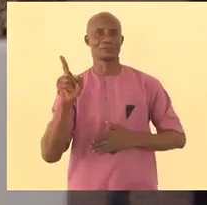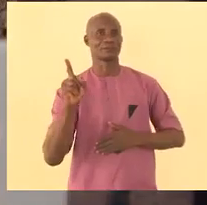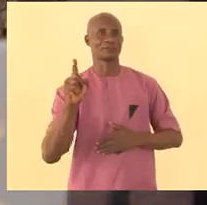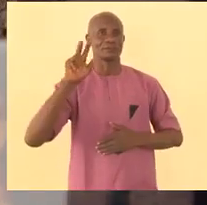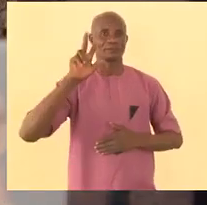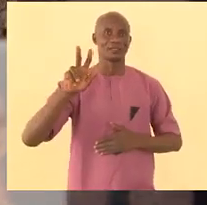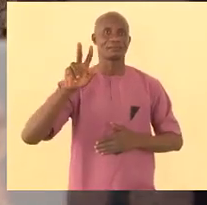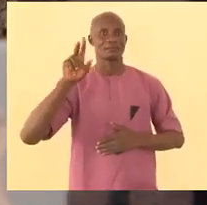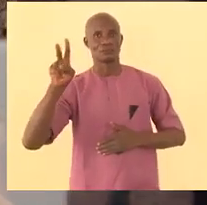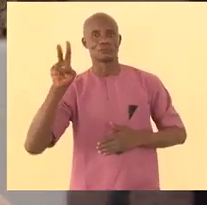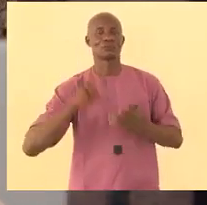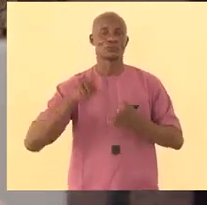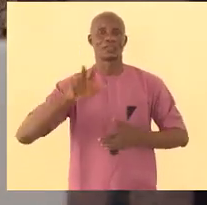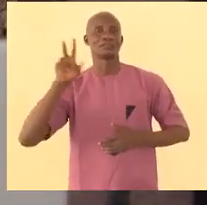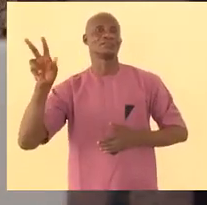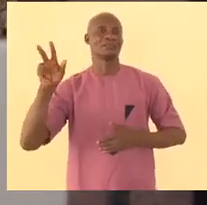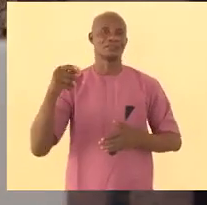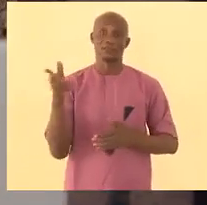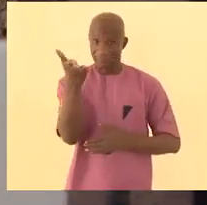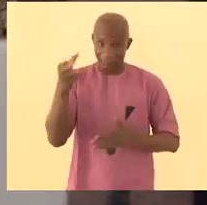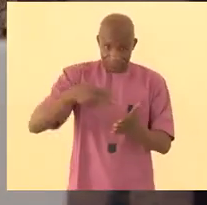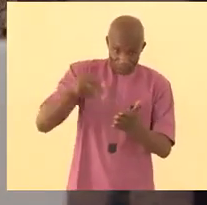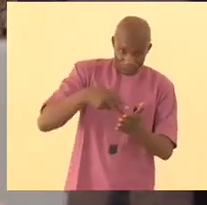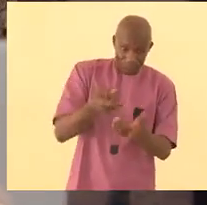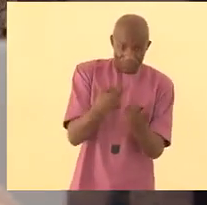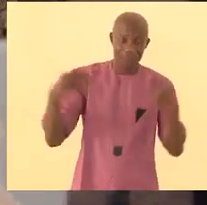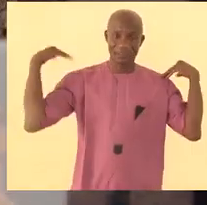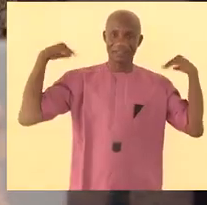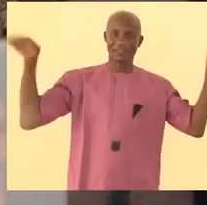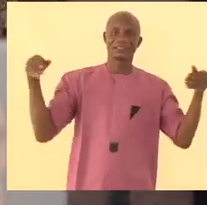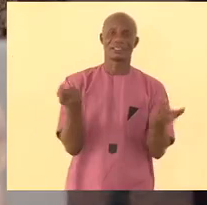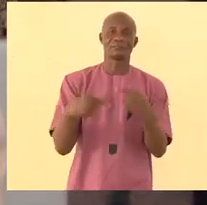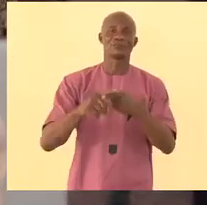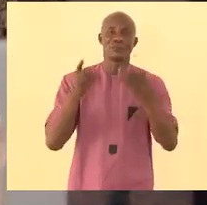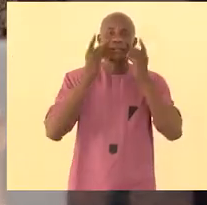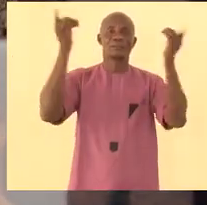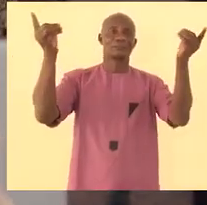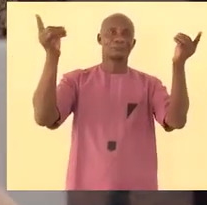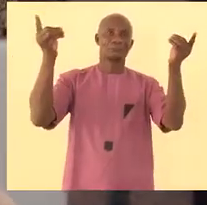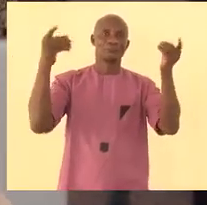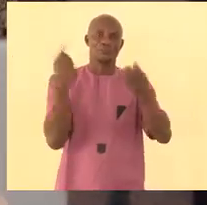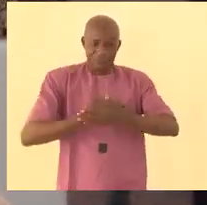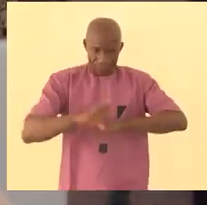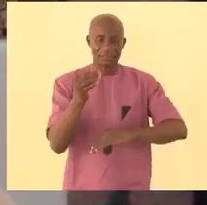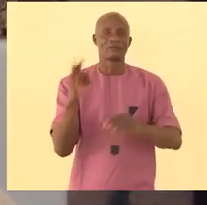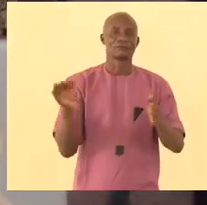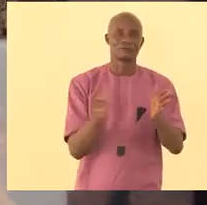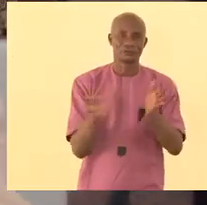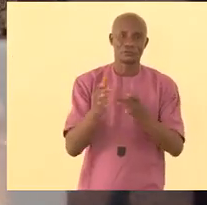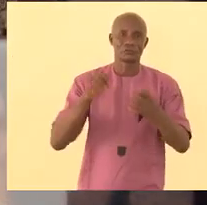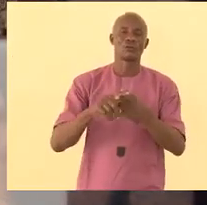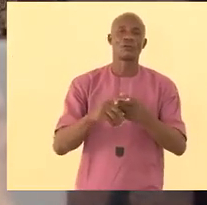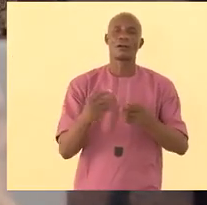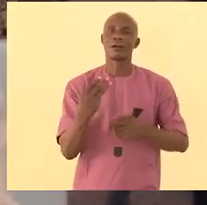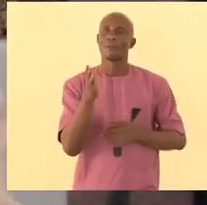to 33, there we read, "When the angel came to declare the birth of Jesus to